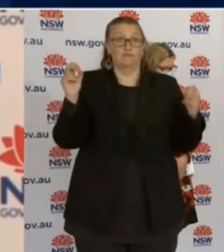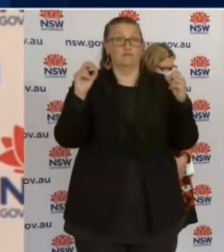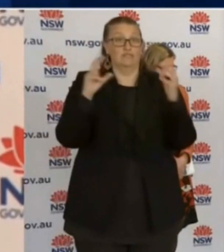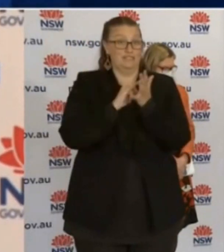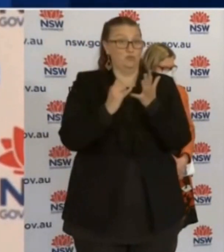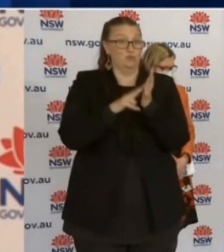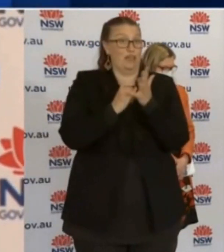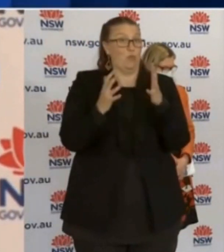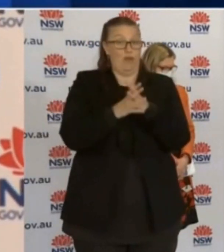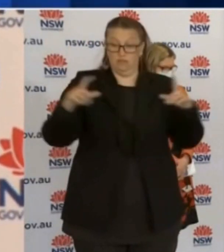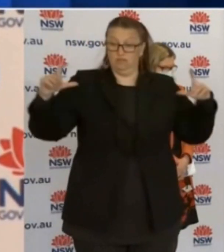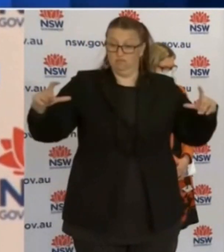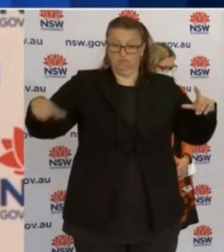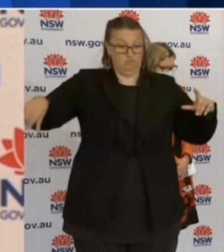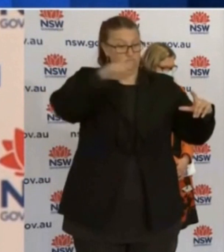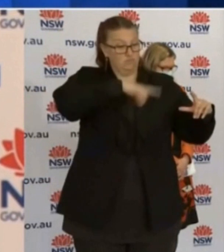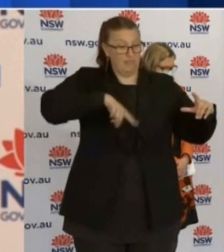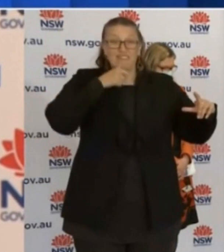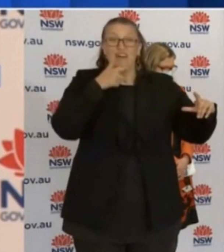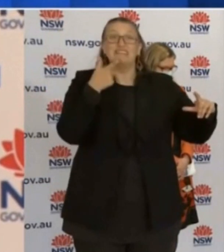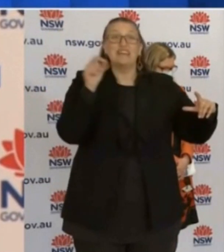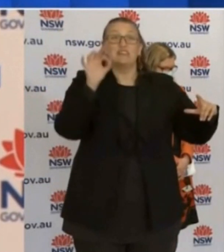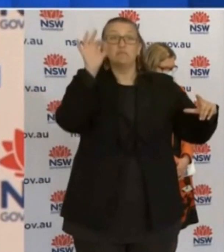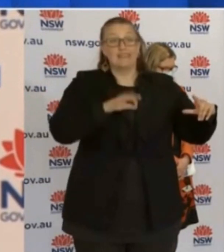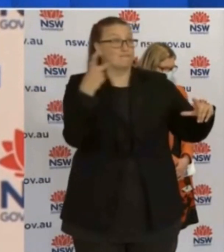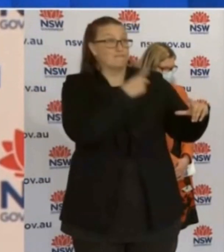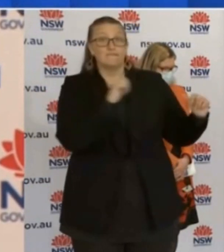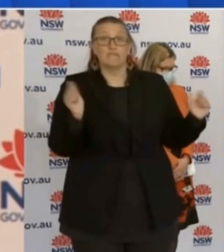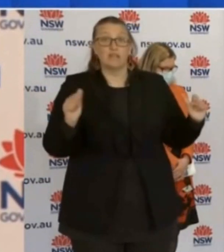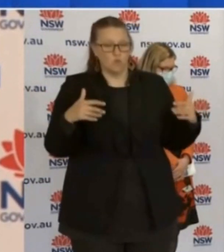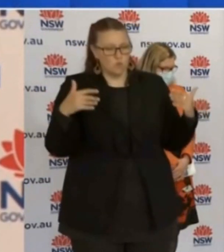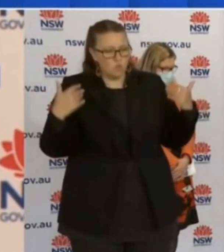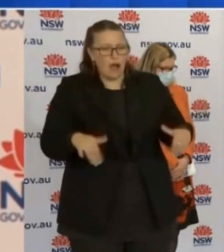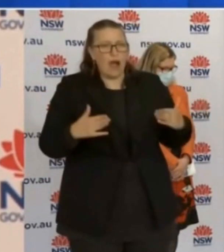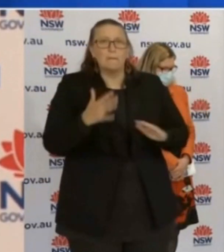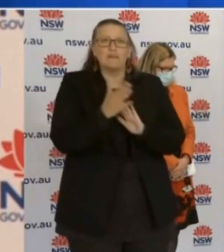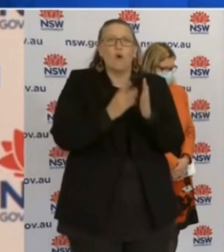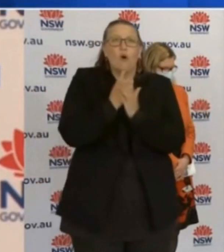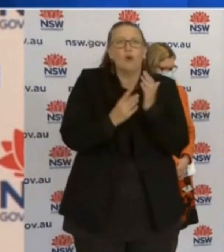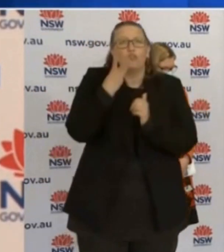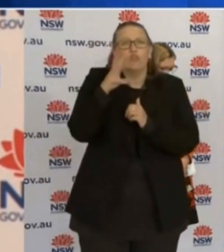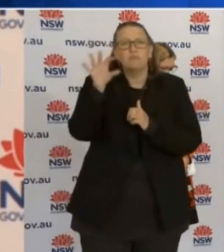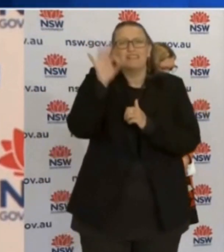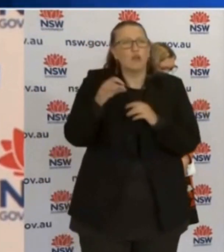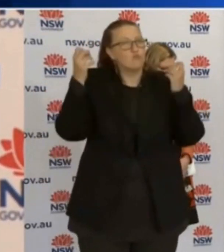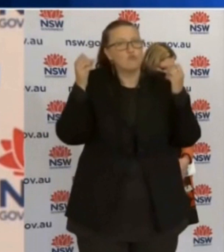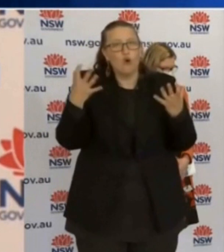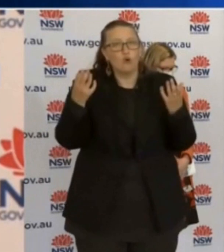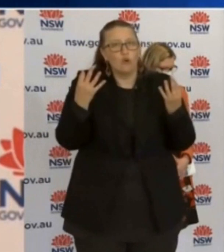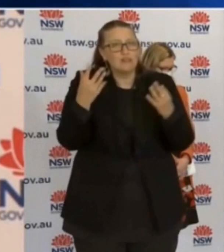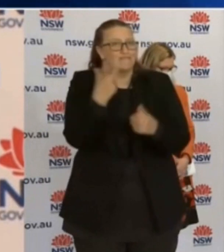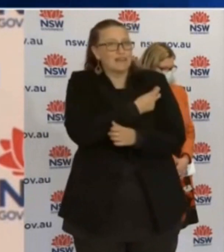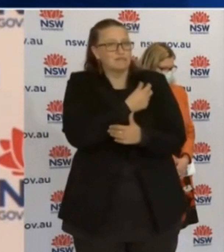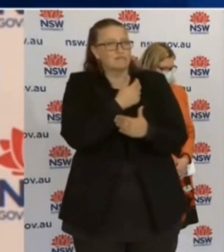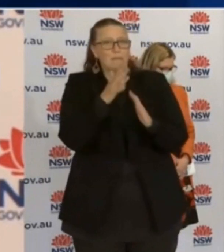of your population is vaccinated, that gives you enormous opportunities to allow your citizens to leave much more freely than what is